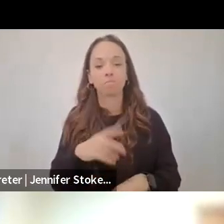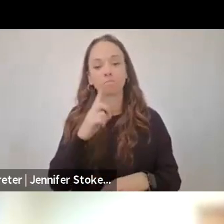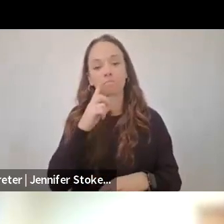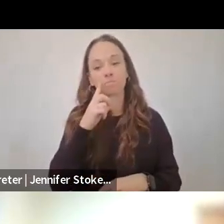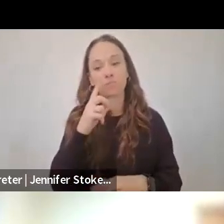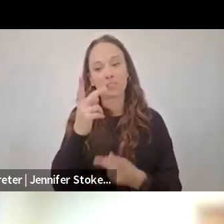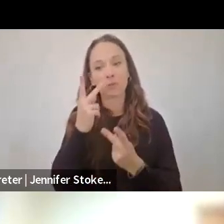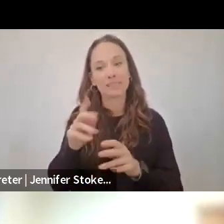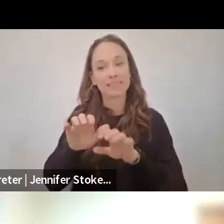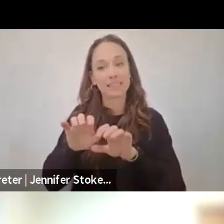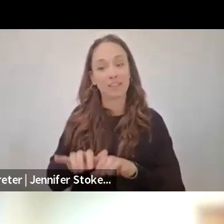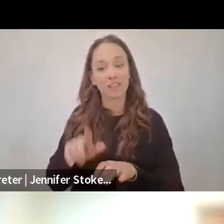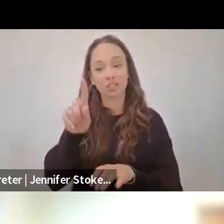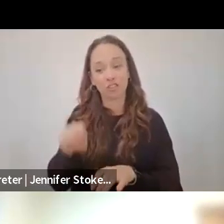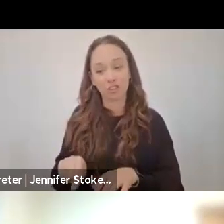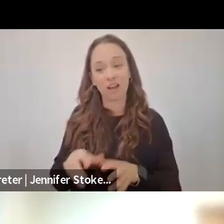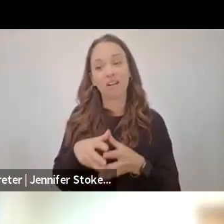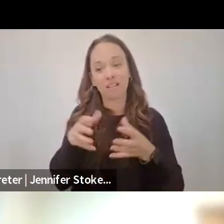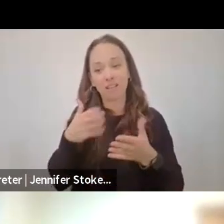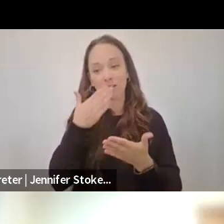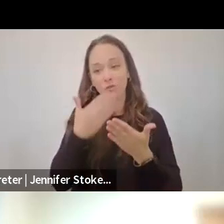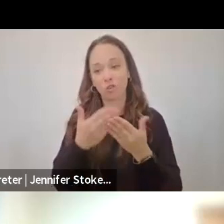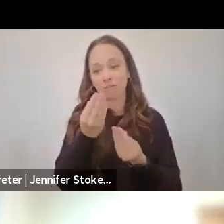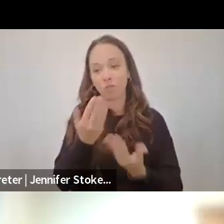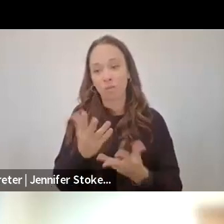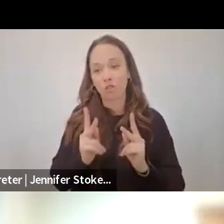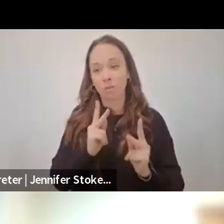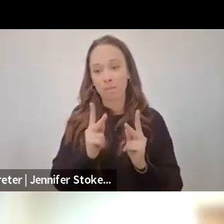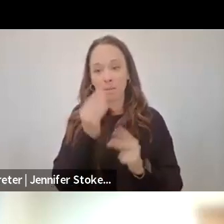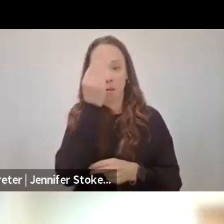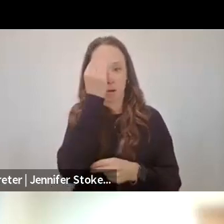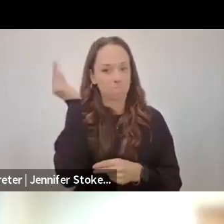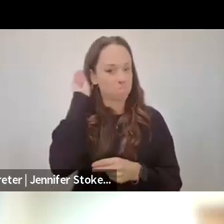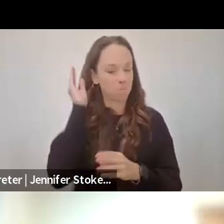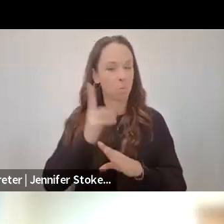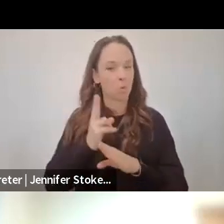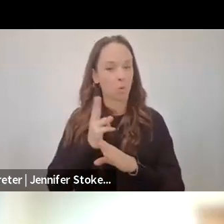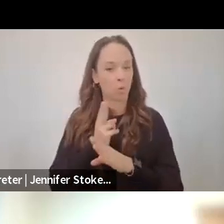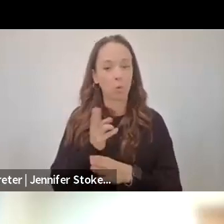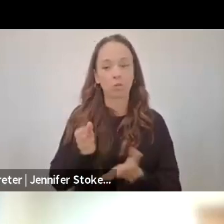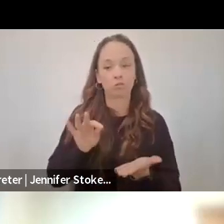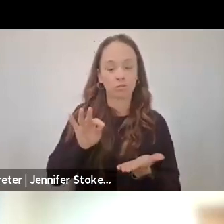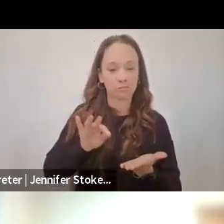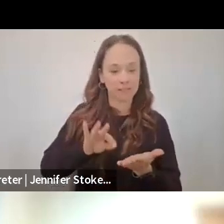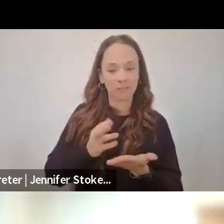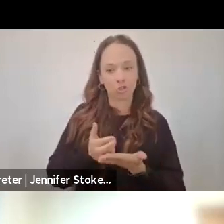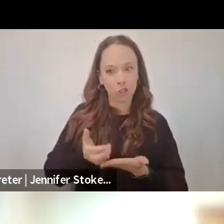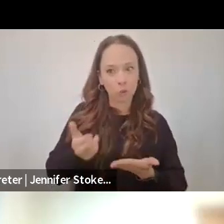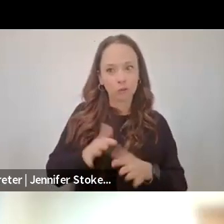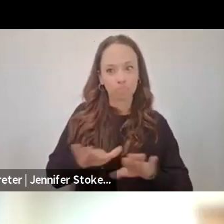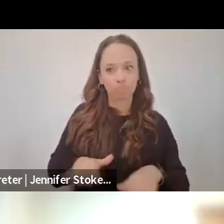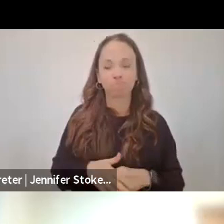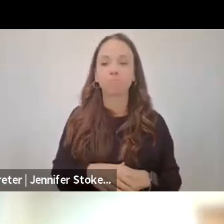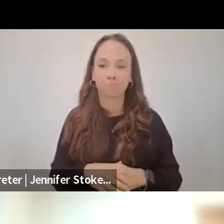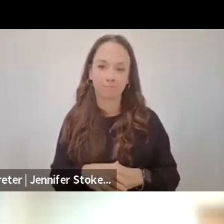in the chat is that there's a lot of great information that people are taking away from this, and resources and so forth. And